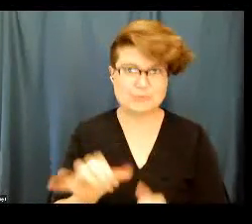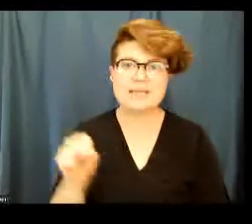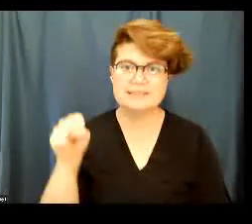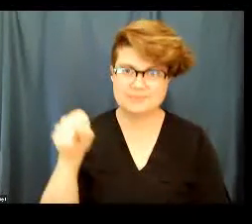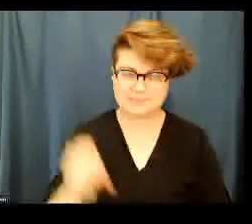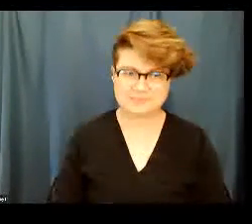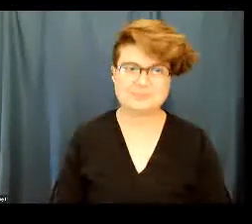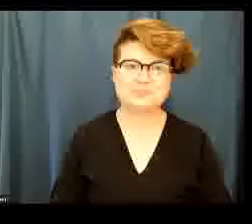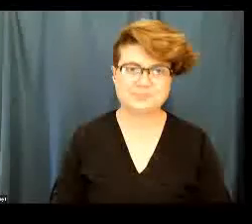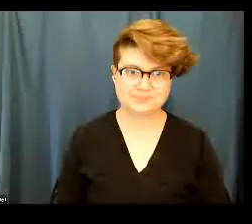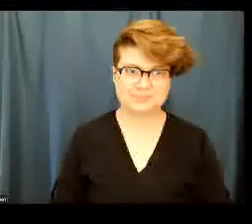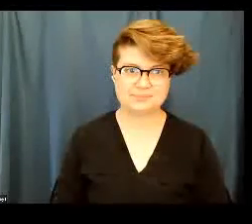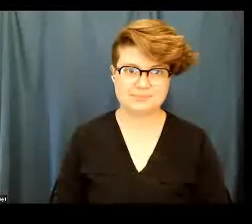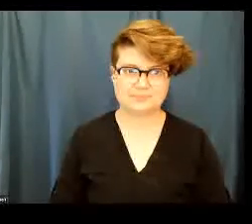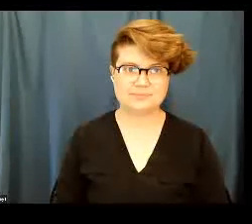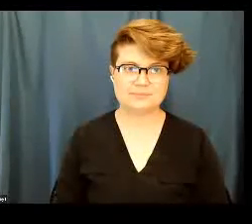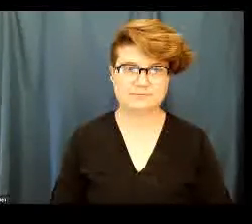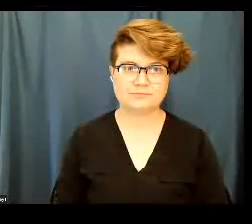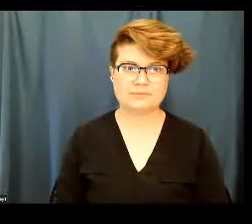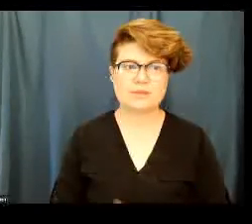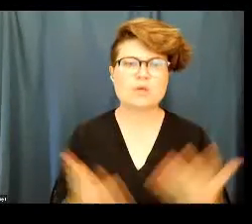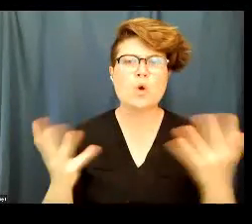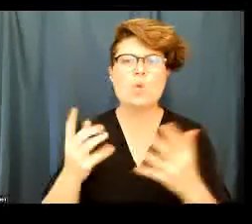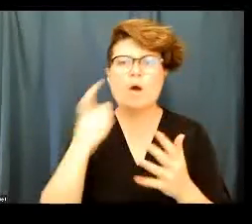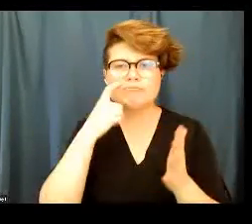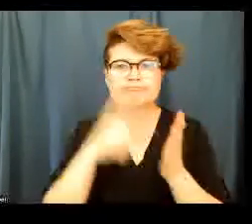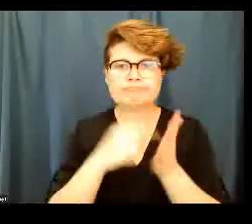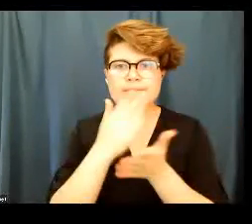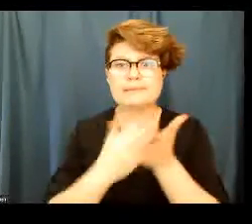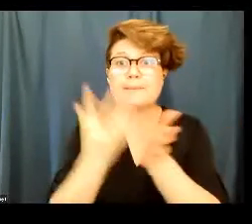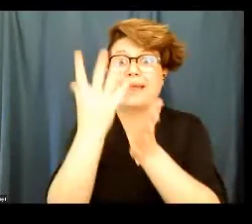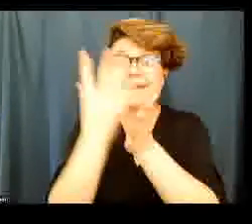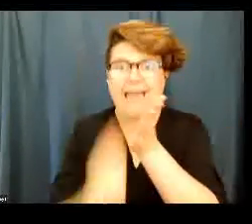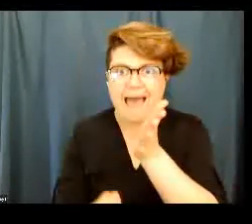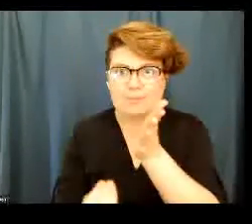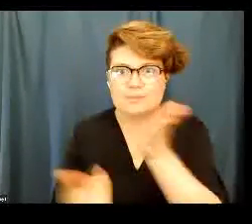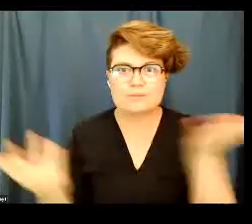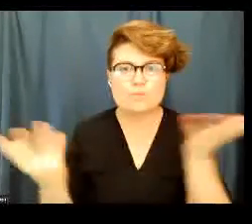What are some of the gaps that you're seeing?